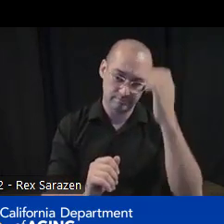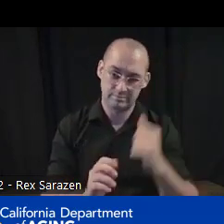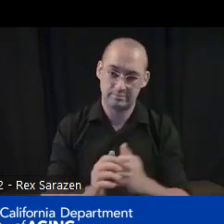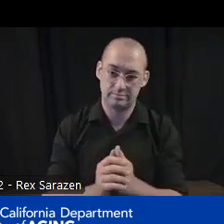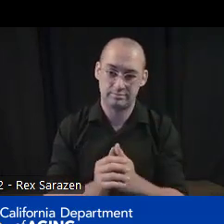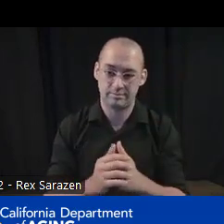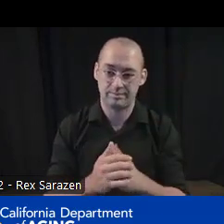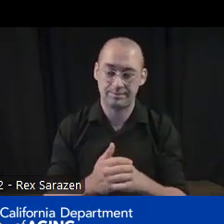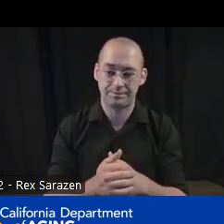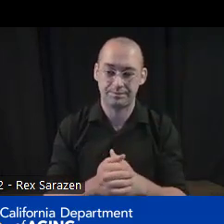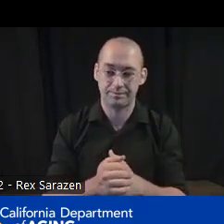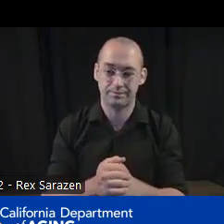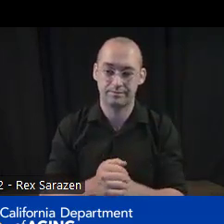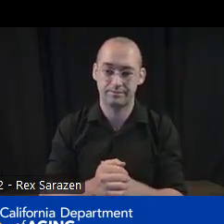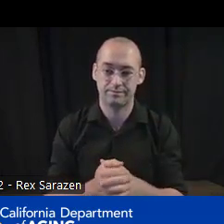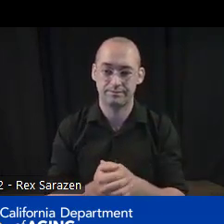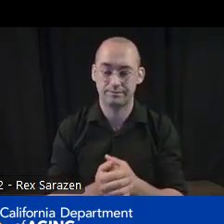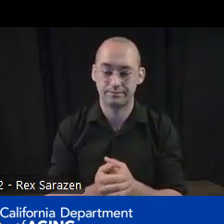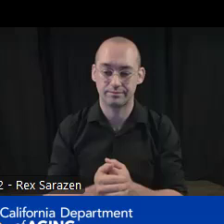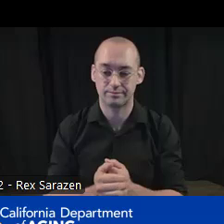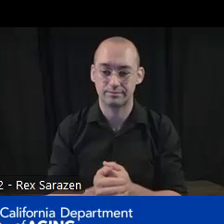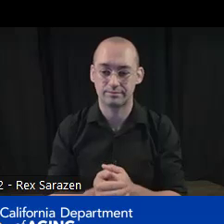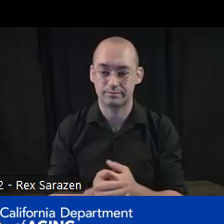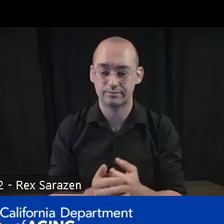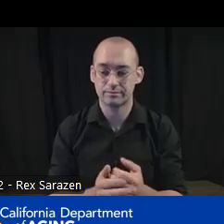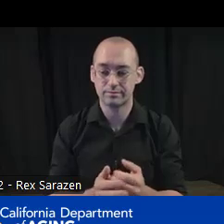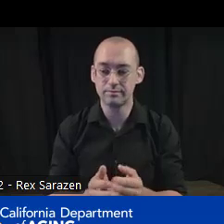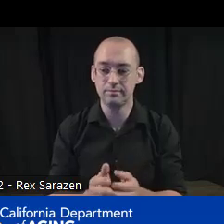panelists and help mute those? Thank you.